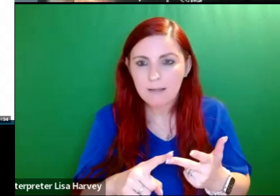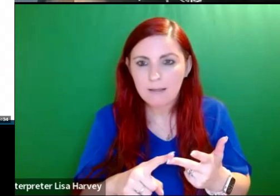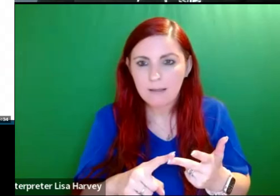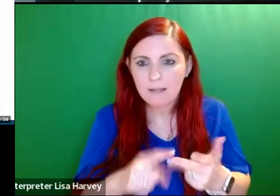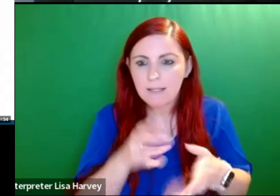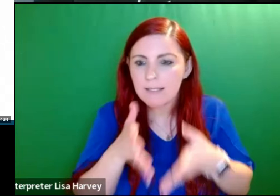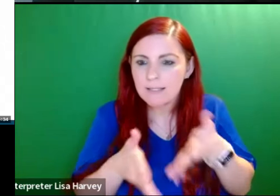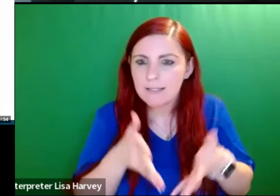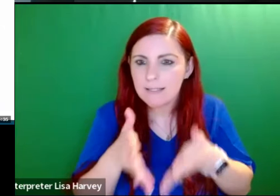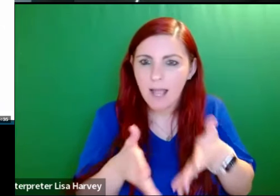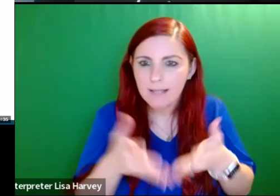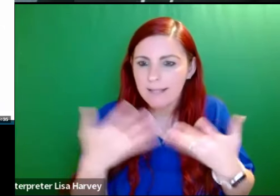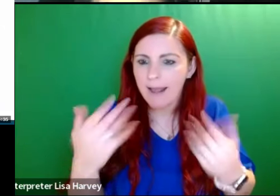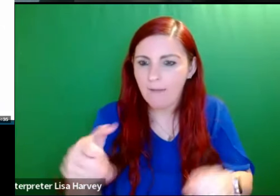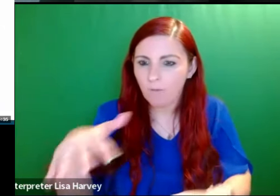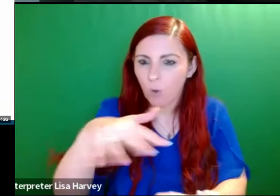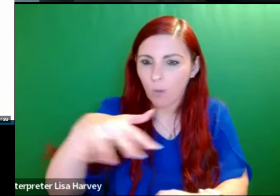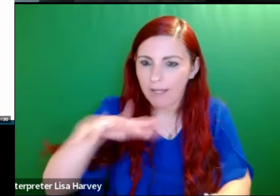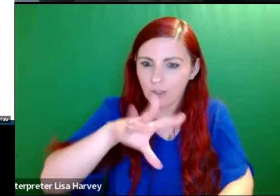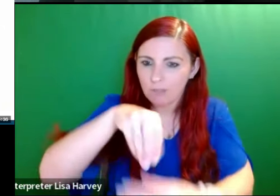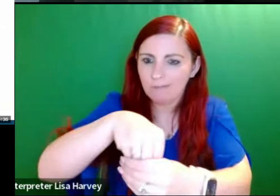signs that denote location, and so on.